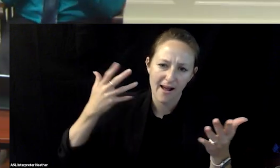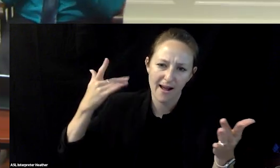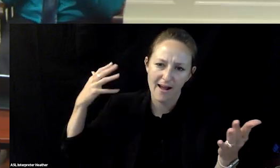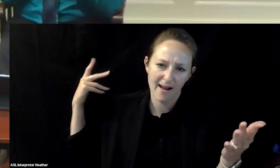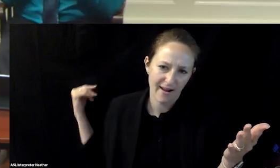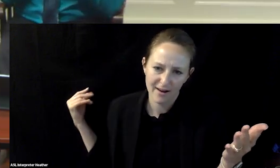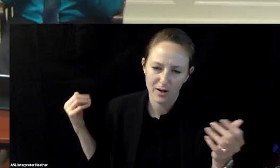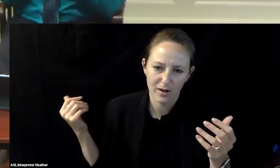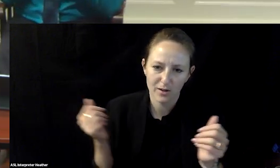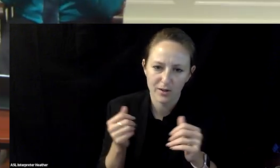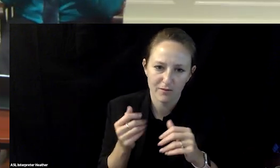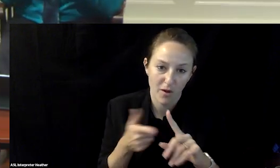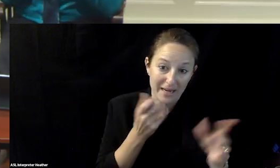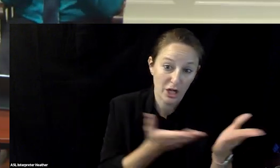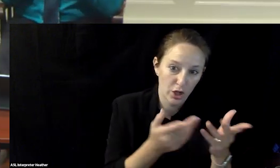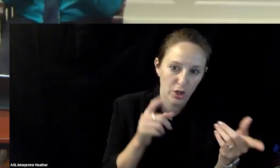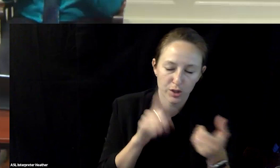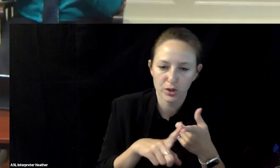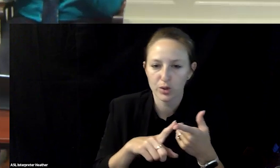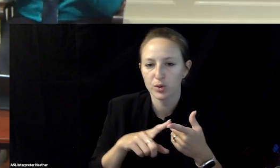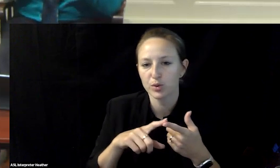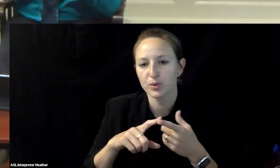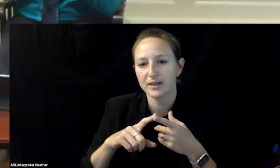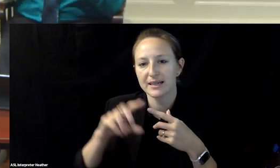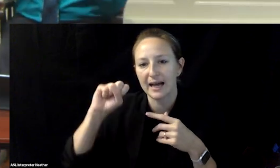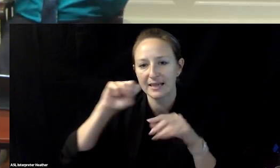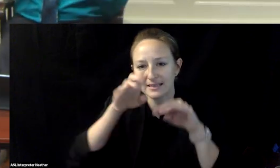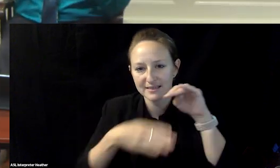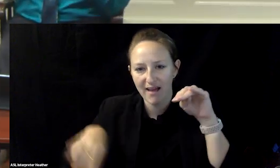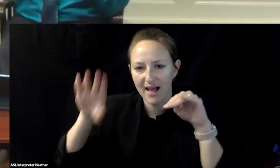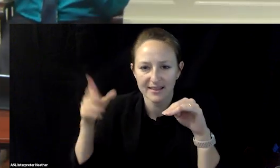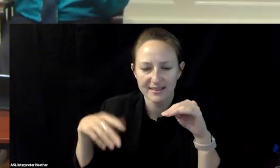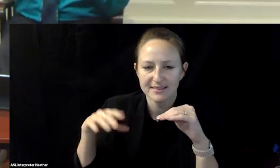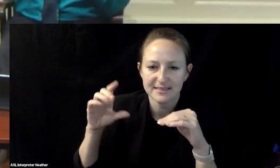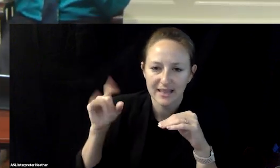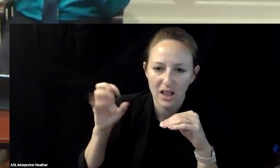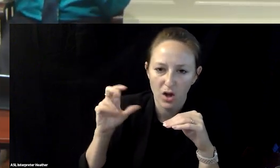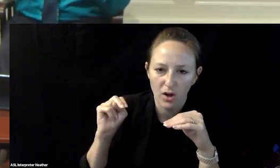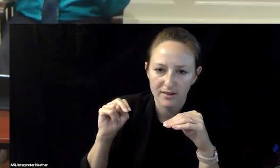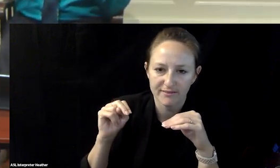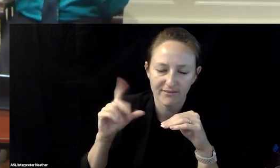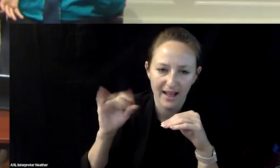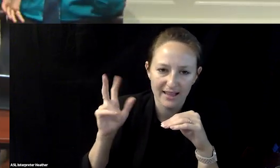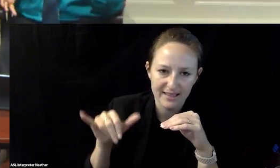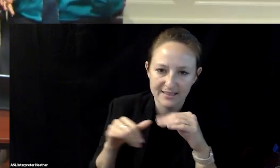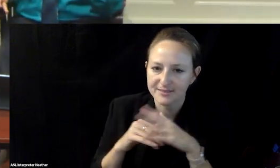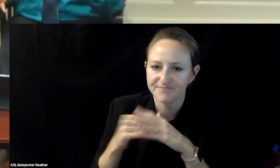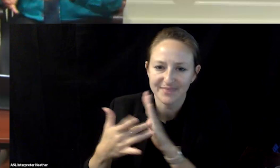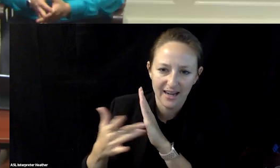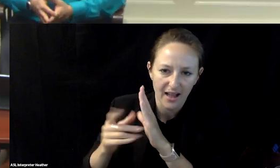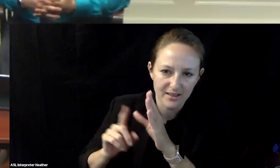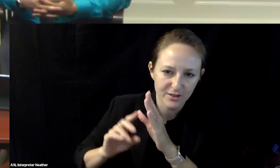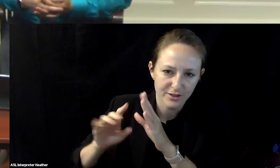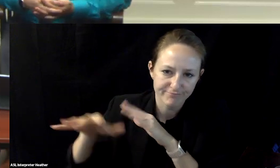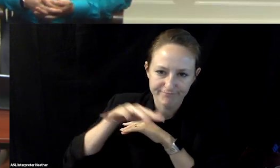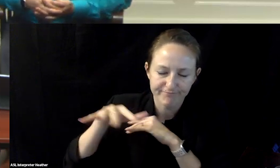do. So when someone's facing a real uphill battle or a lot that they need to